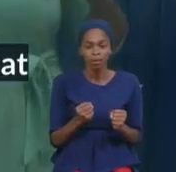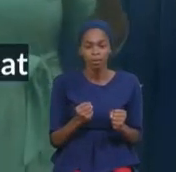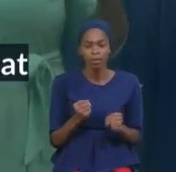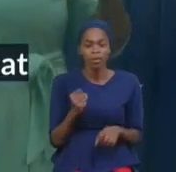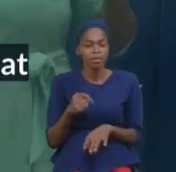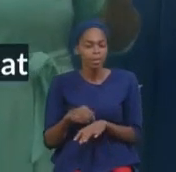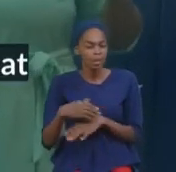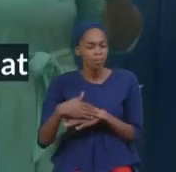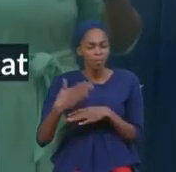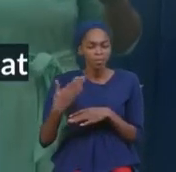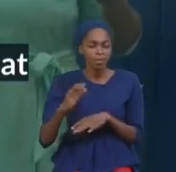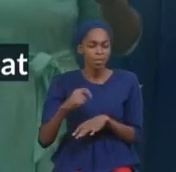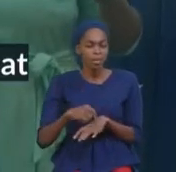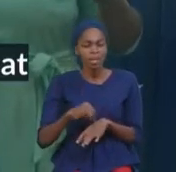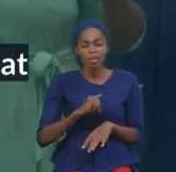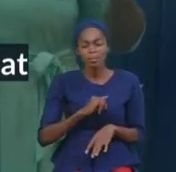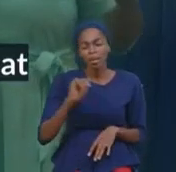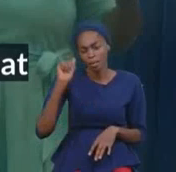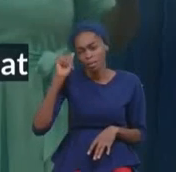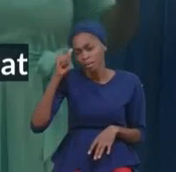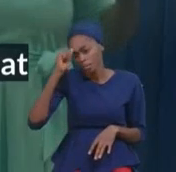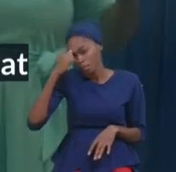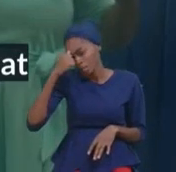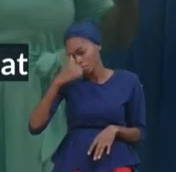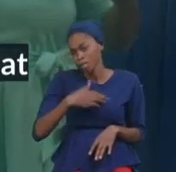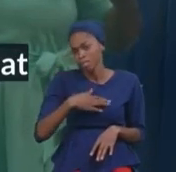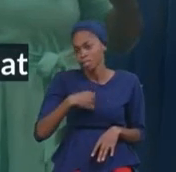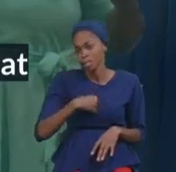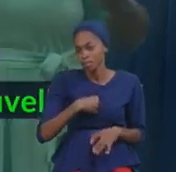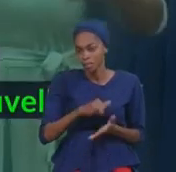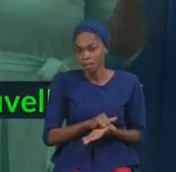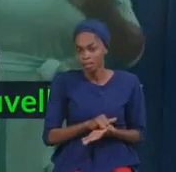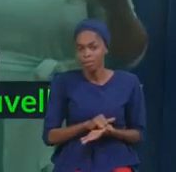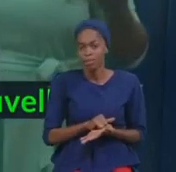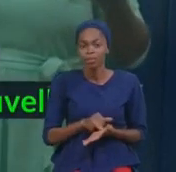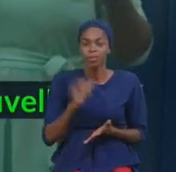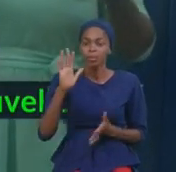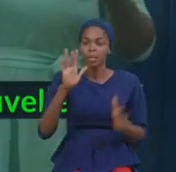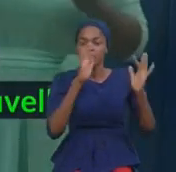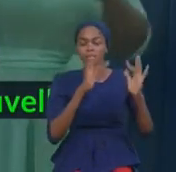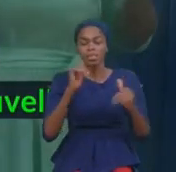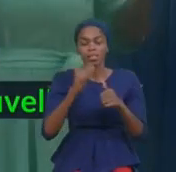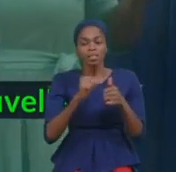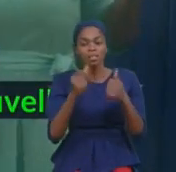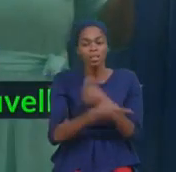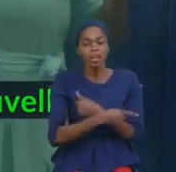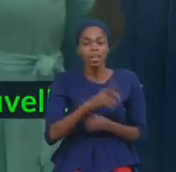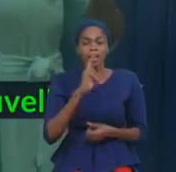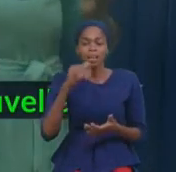whole. Time after time I remind myself that your mercy each